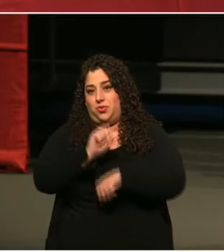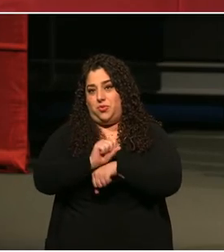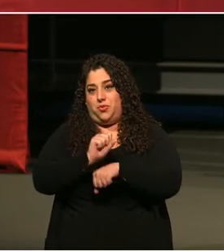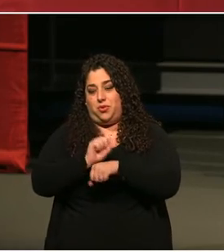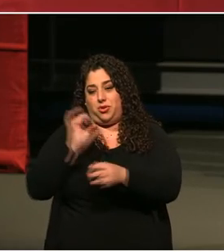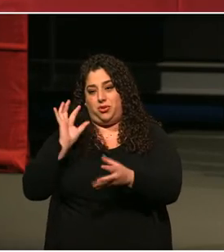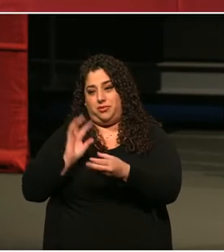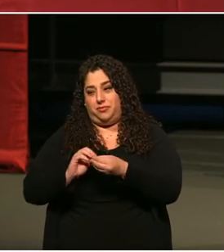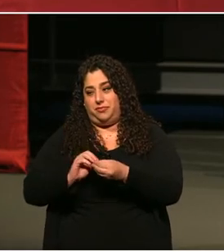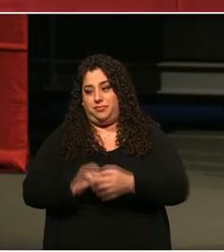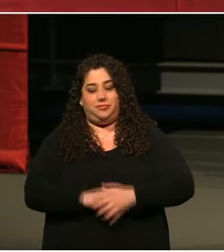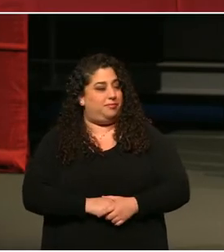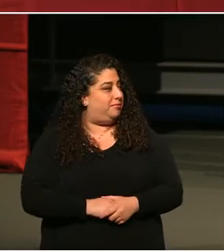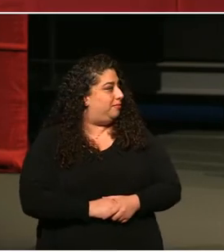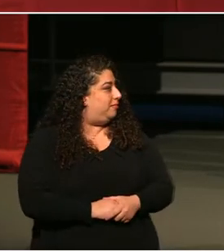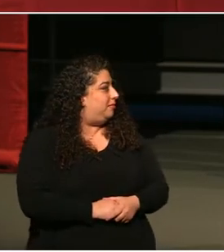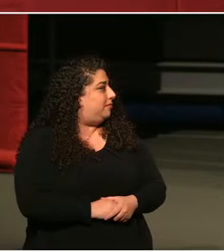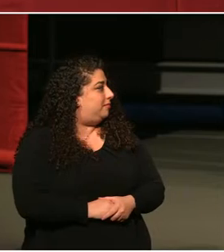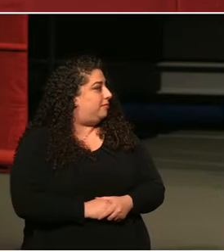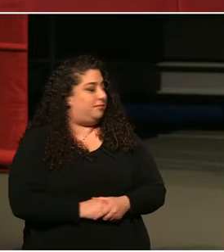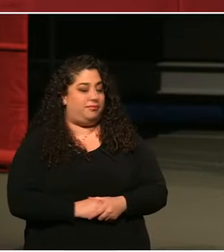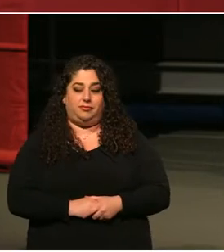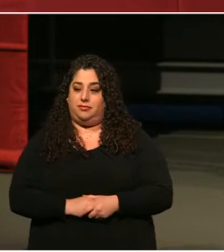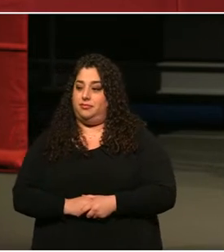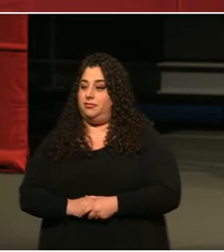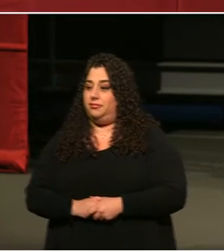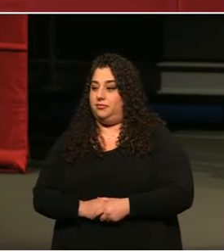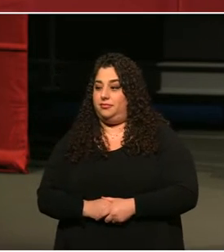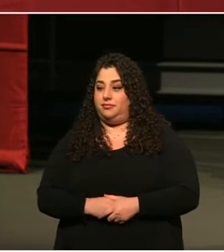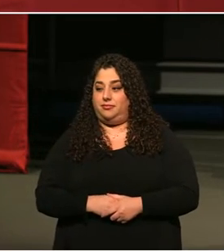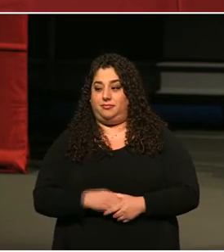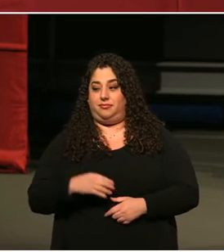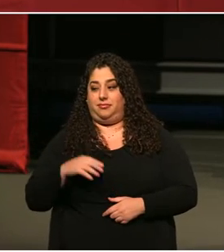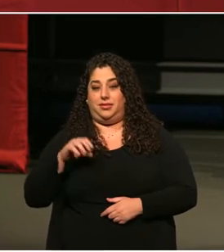response to that apology,